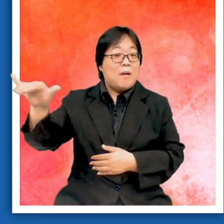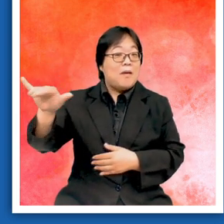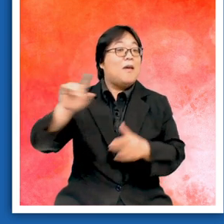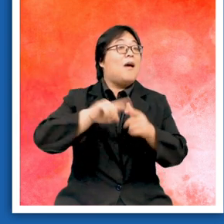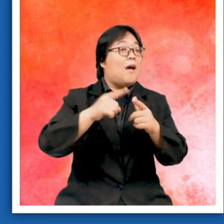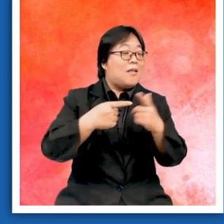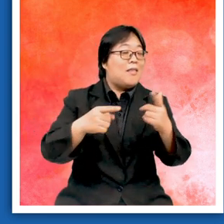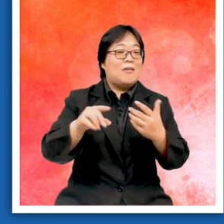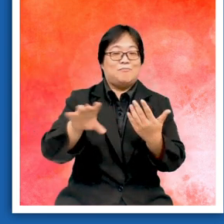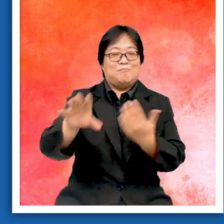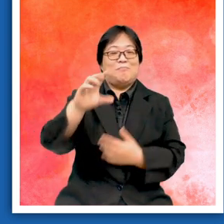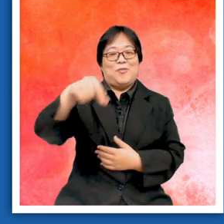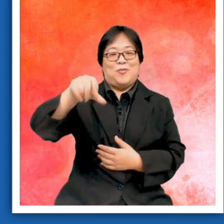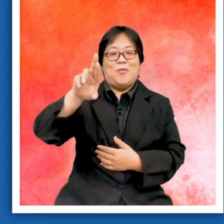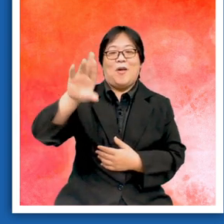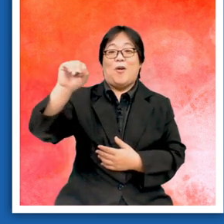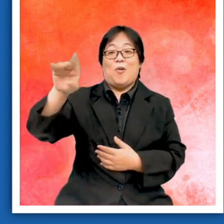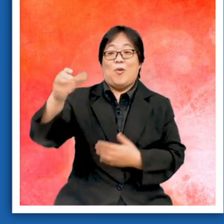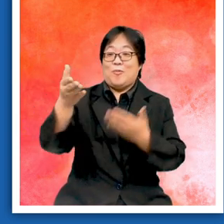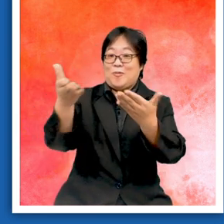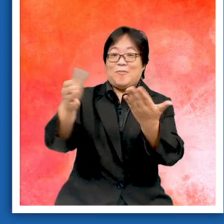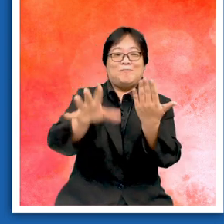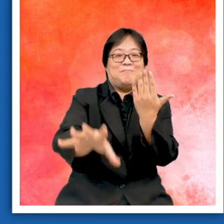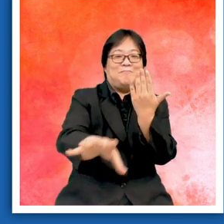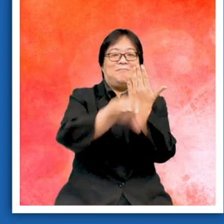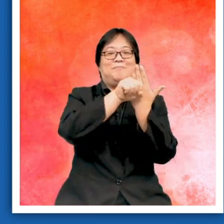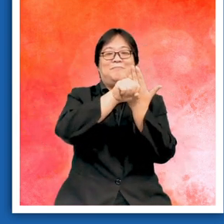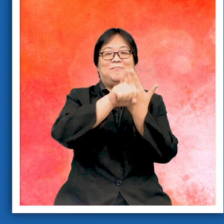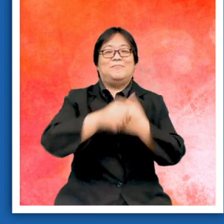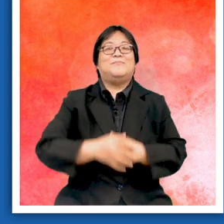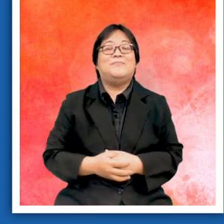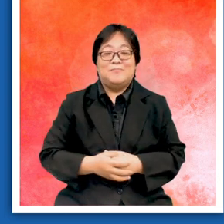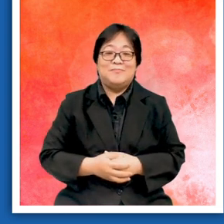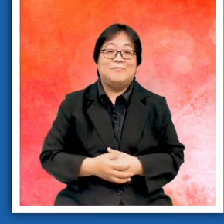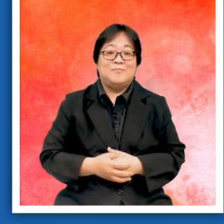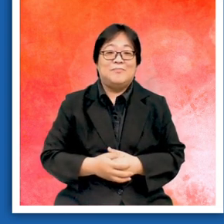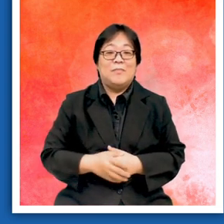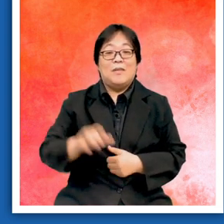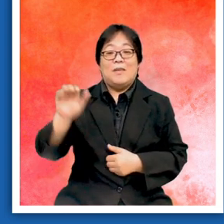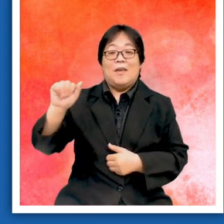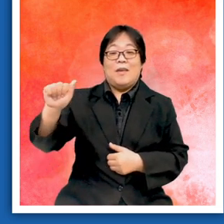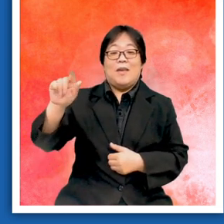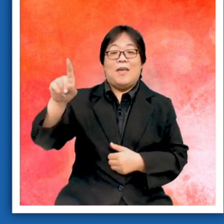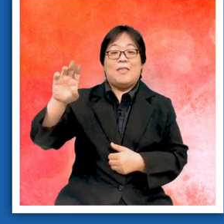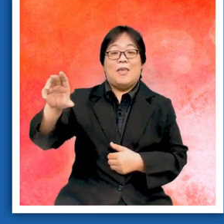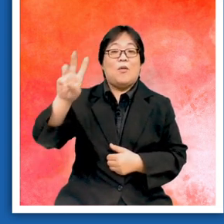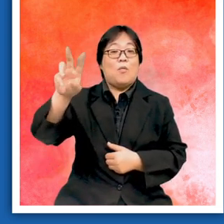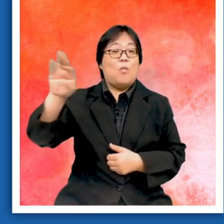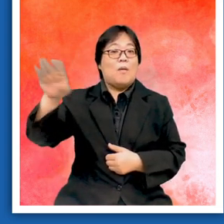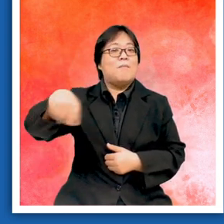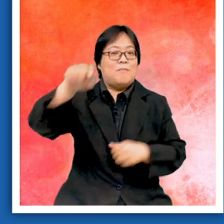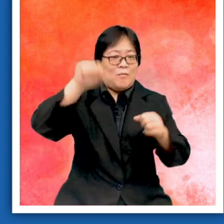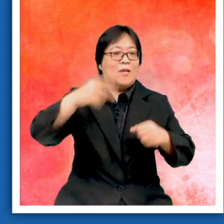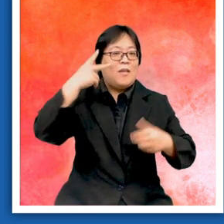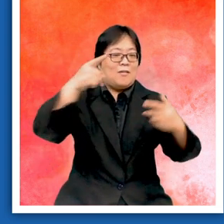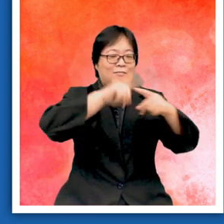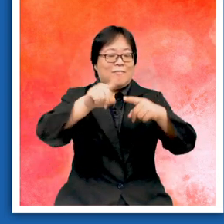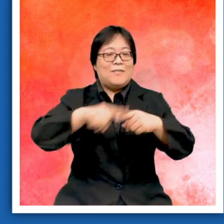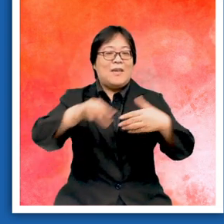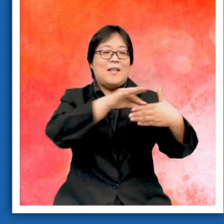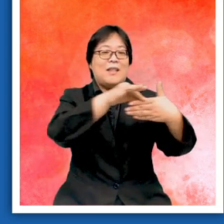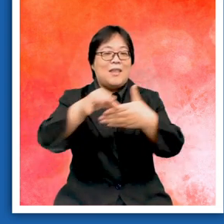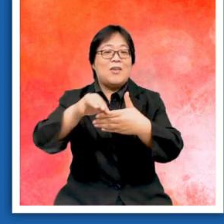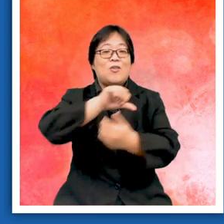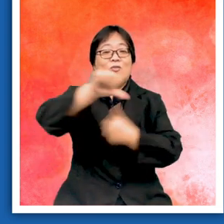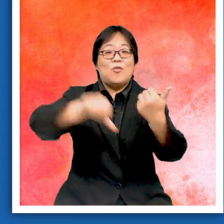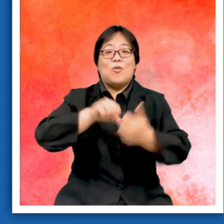adec.um.edu.my, or you may scan the QR code presented on the screen. In ADeC website, you may find